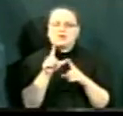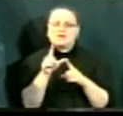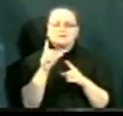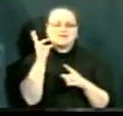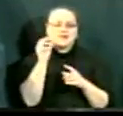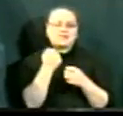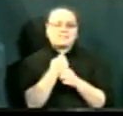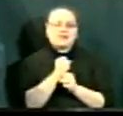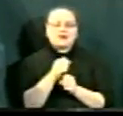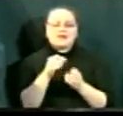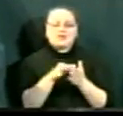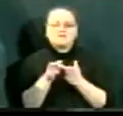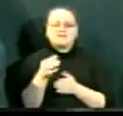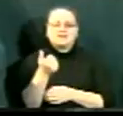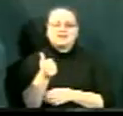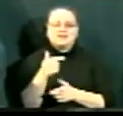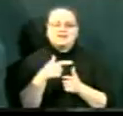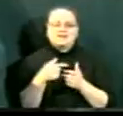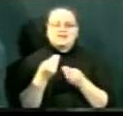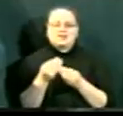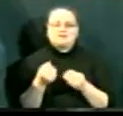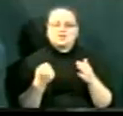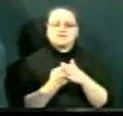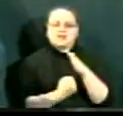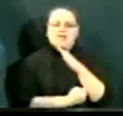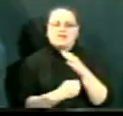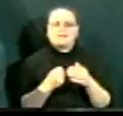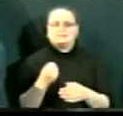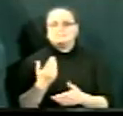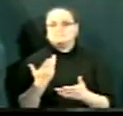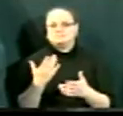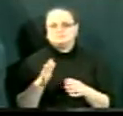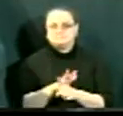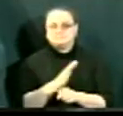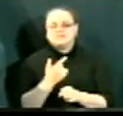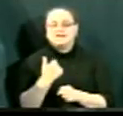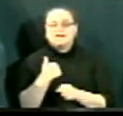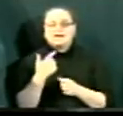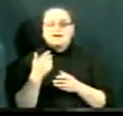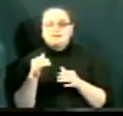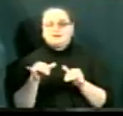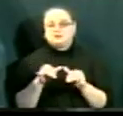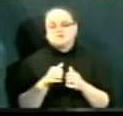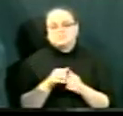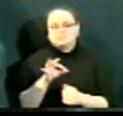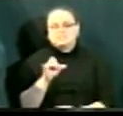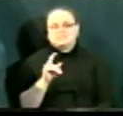counted to 10 and was given a solid foundation in number sense. I measured with my feet in